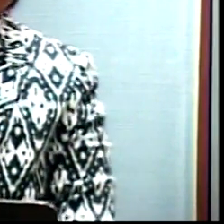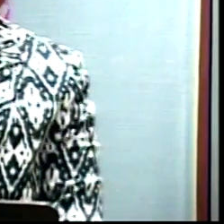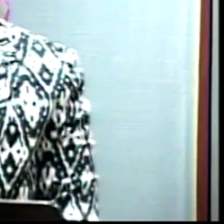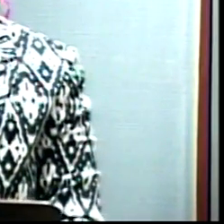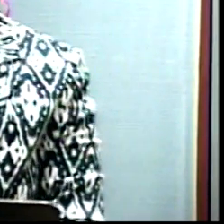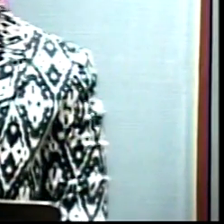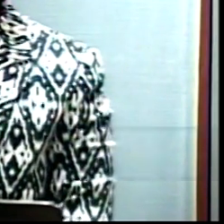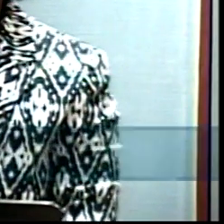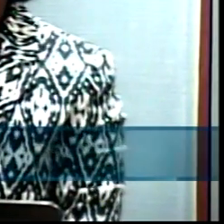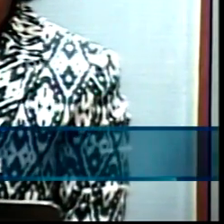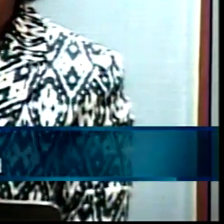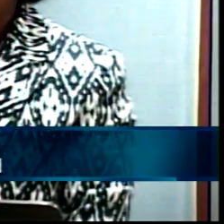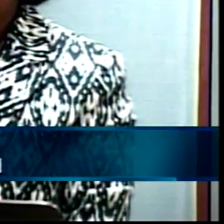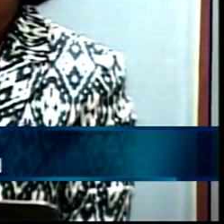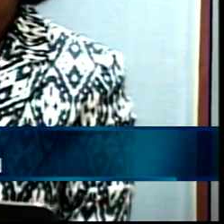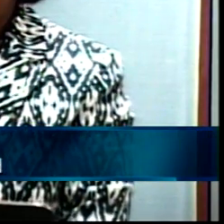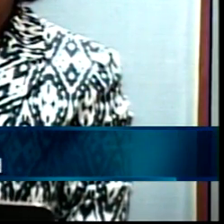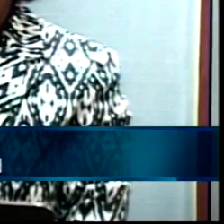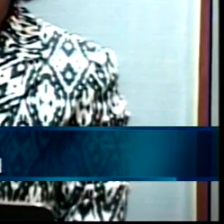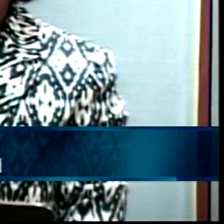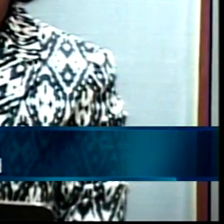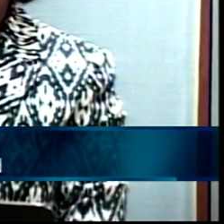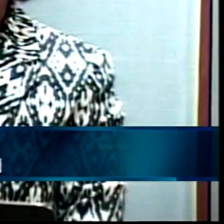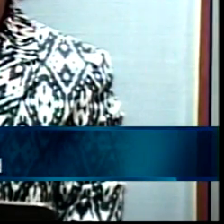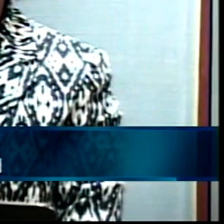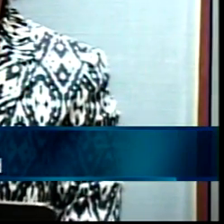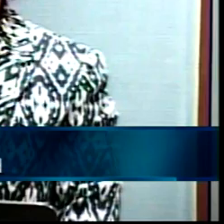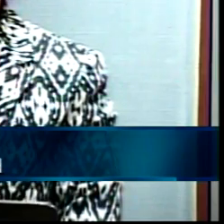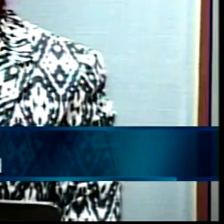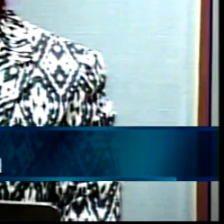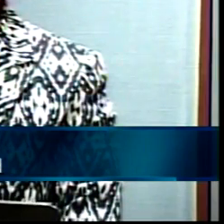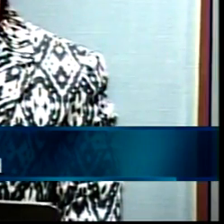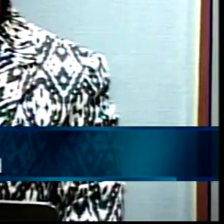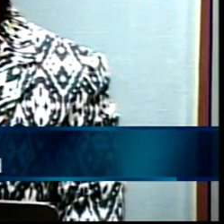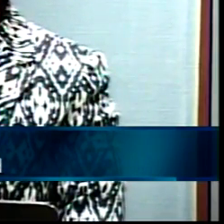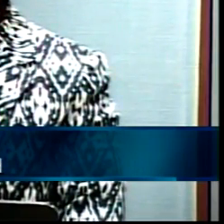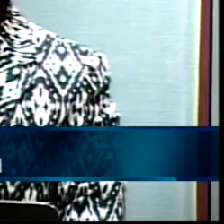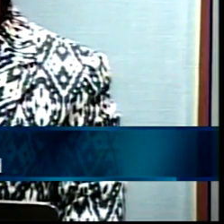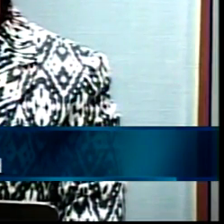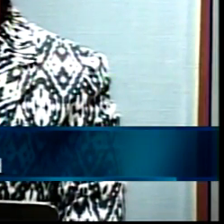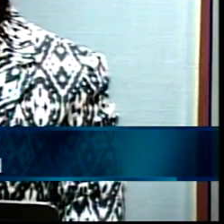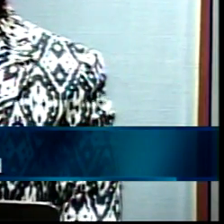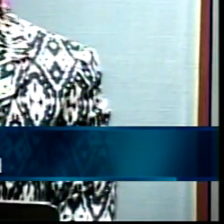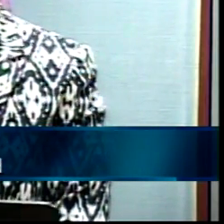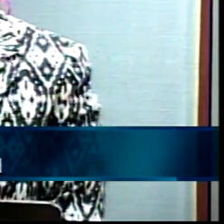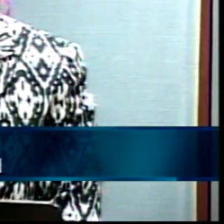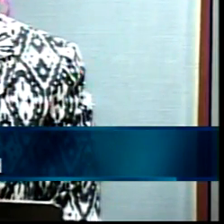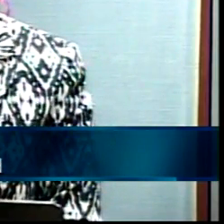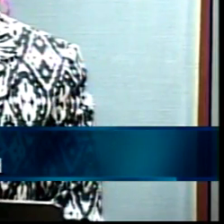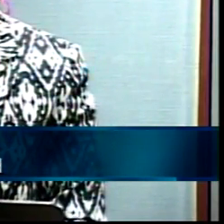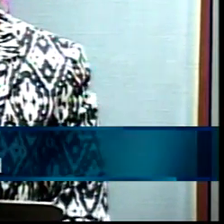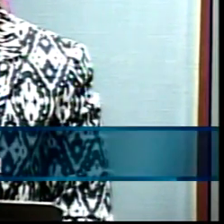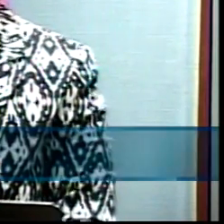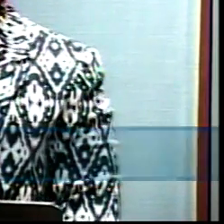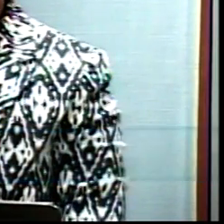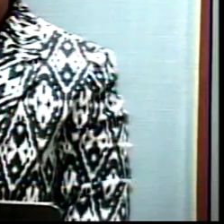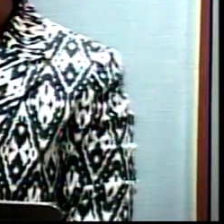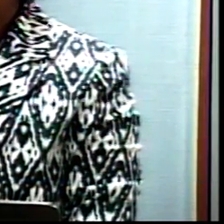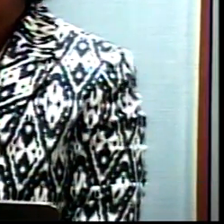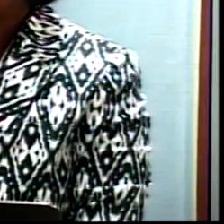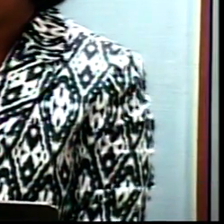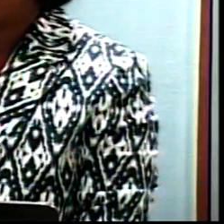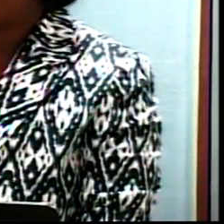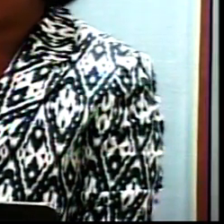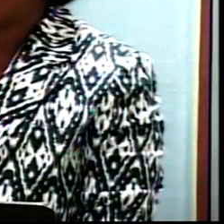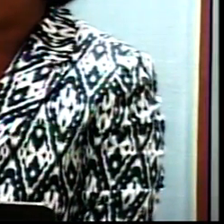the opportunities available to enhance the lives of the next generation. I do make special mention of